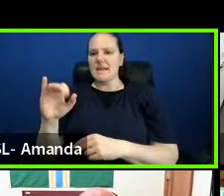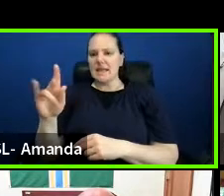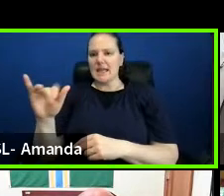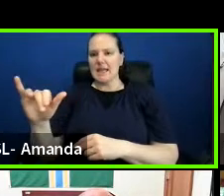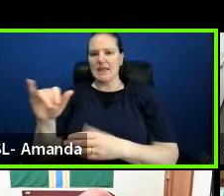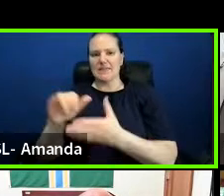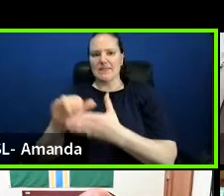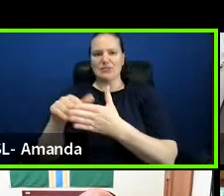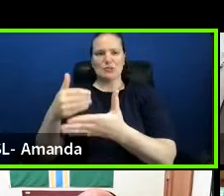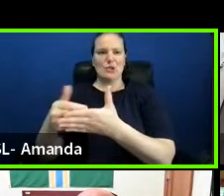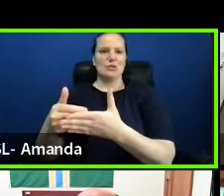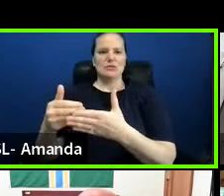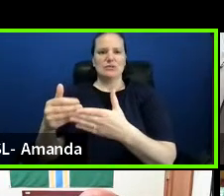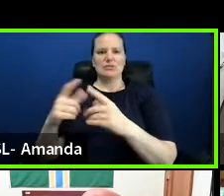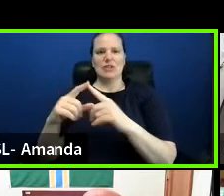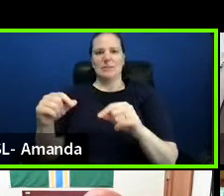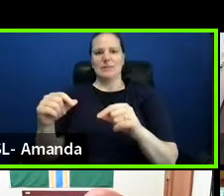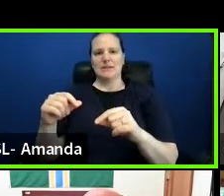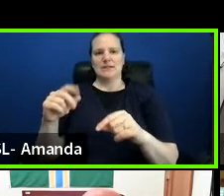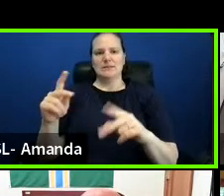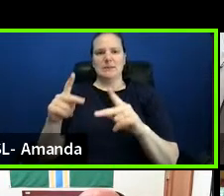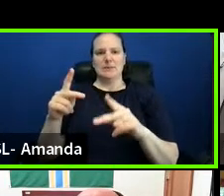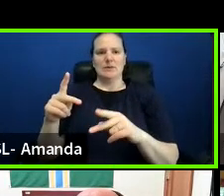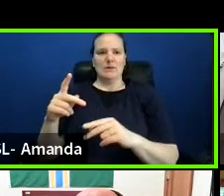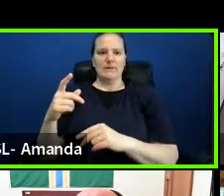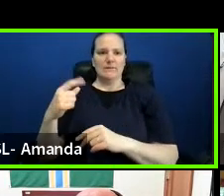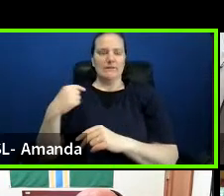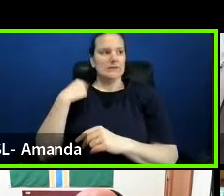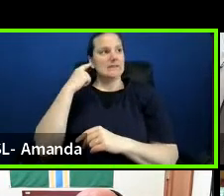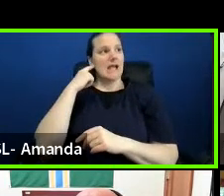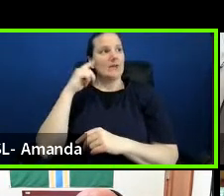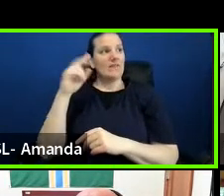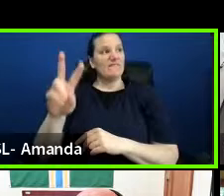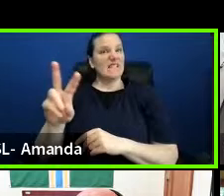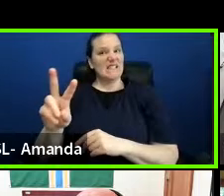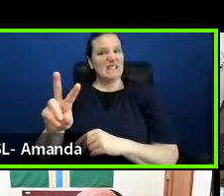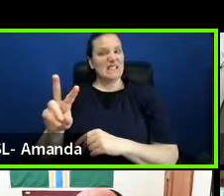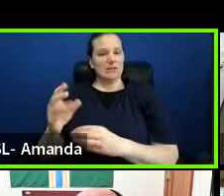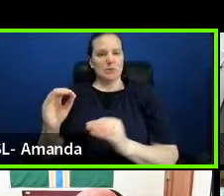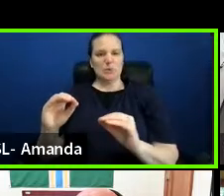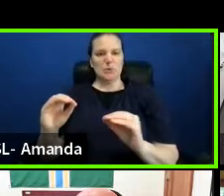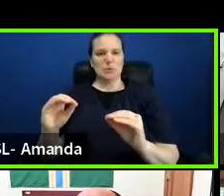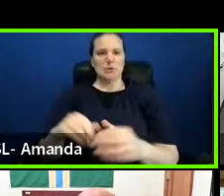Japanese people can find for the sound V.